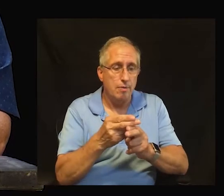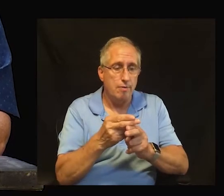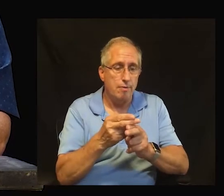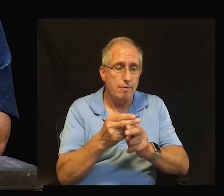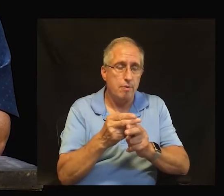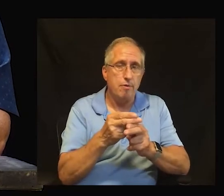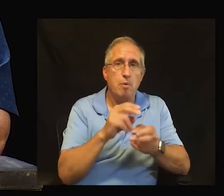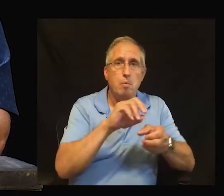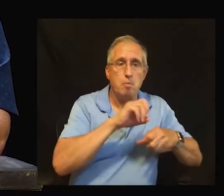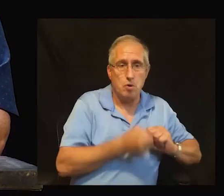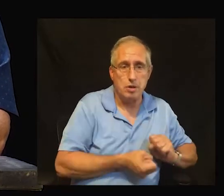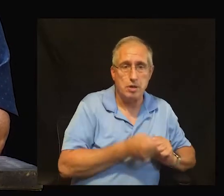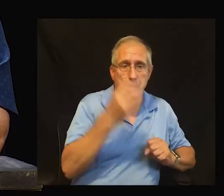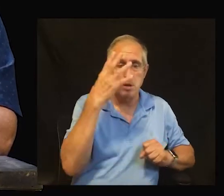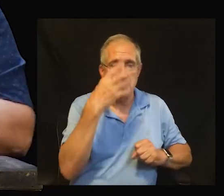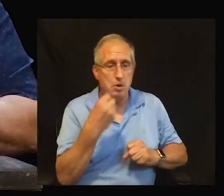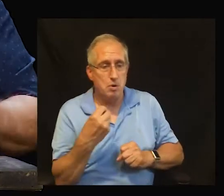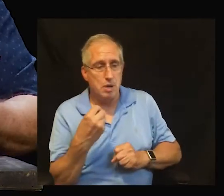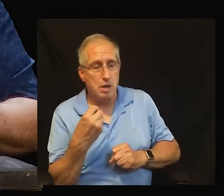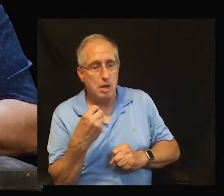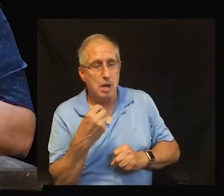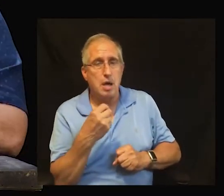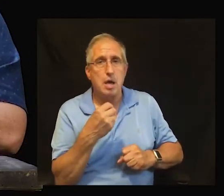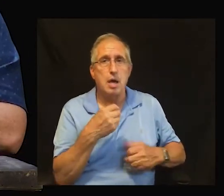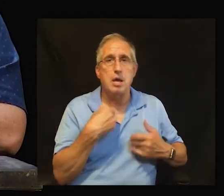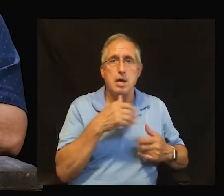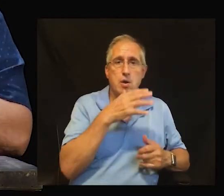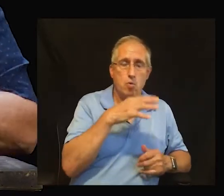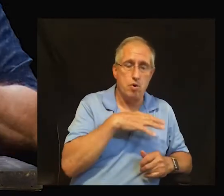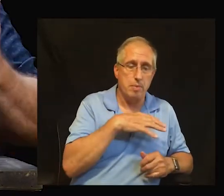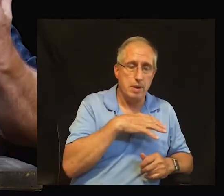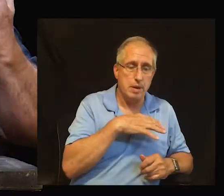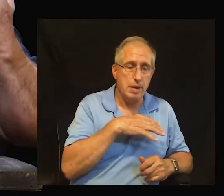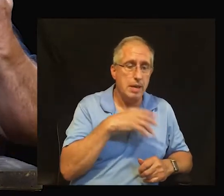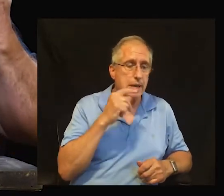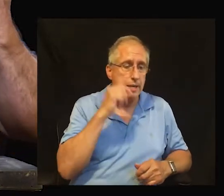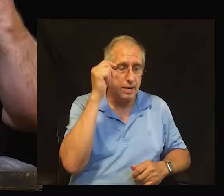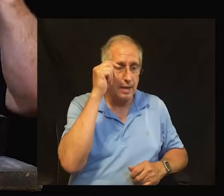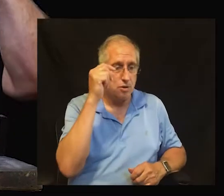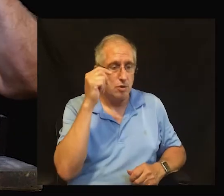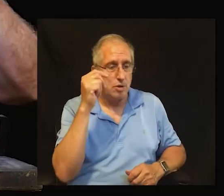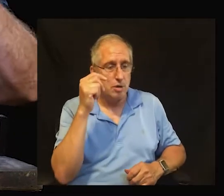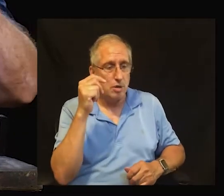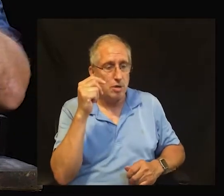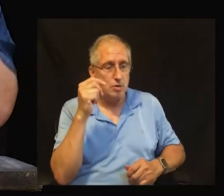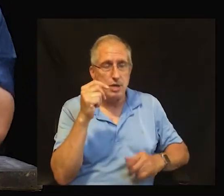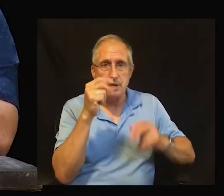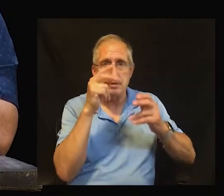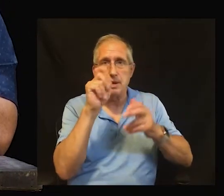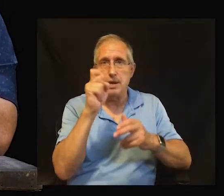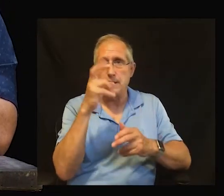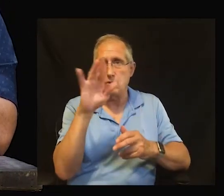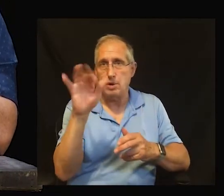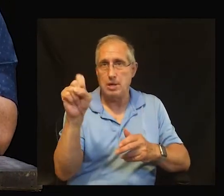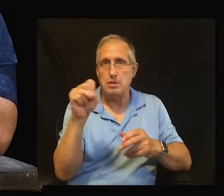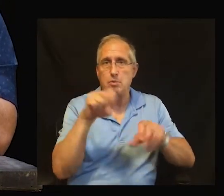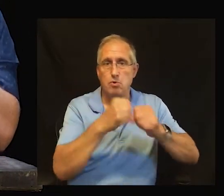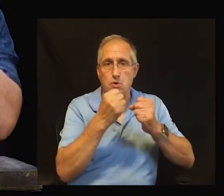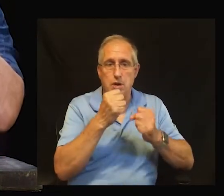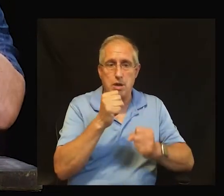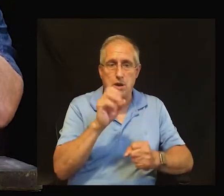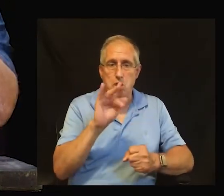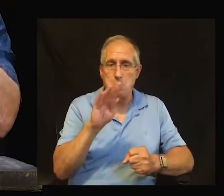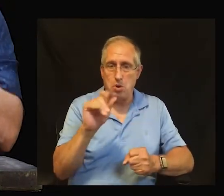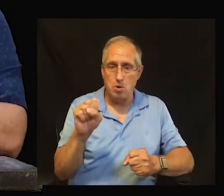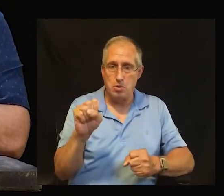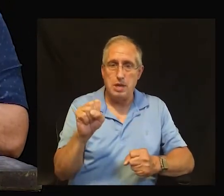Brokenness to Beauty. Young lady, a young artist, young teenage artist, she takes x-rays of broken bones and